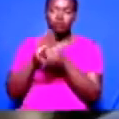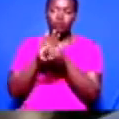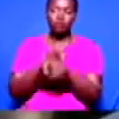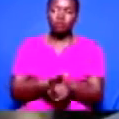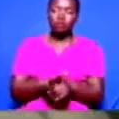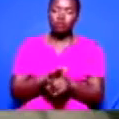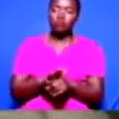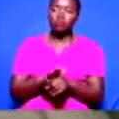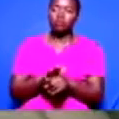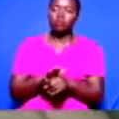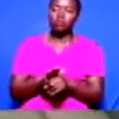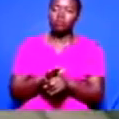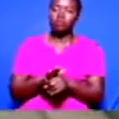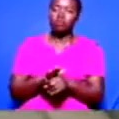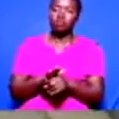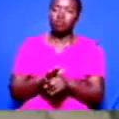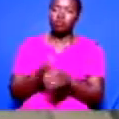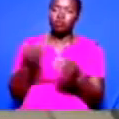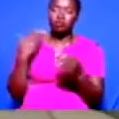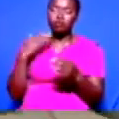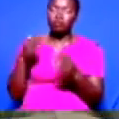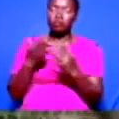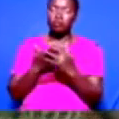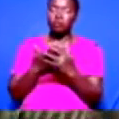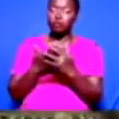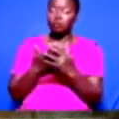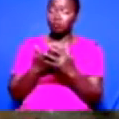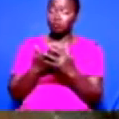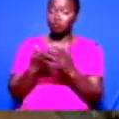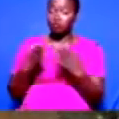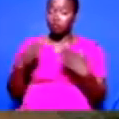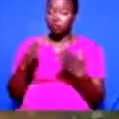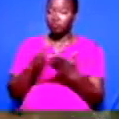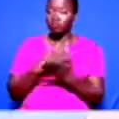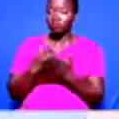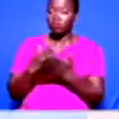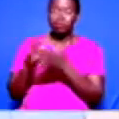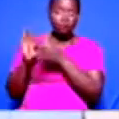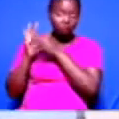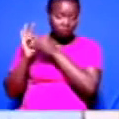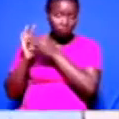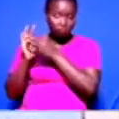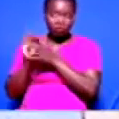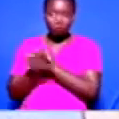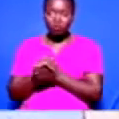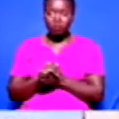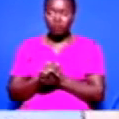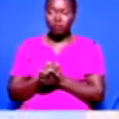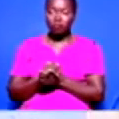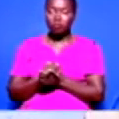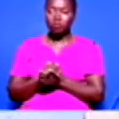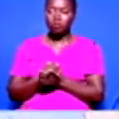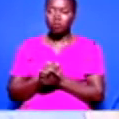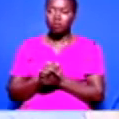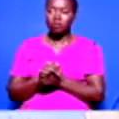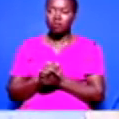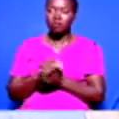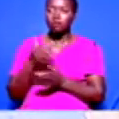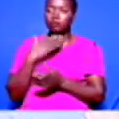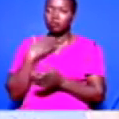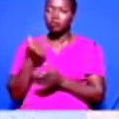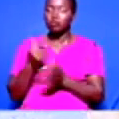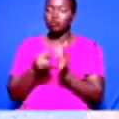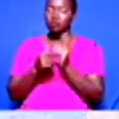been used to foster hate between people who generally share similar cultures. The thing that we wanted to